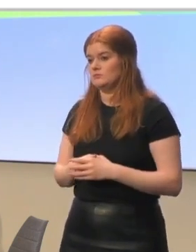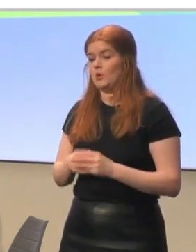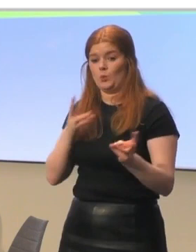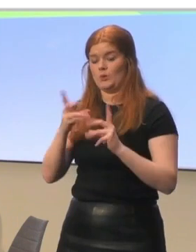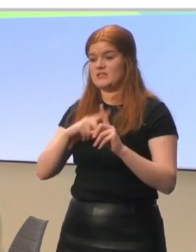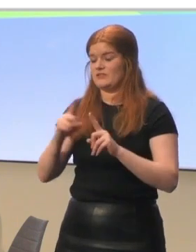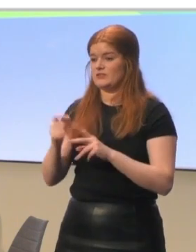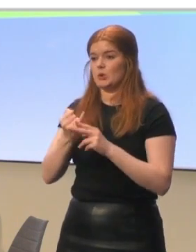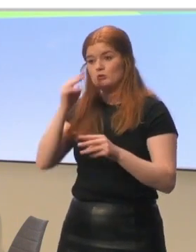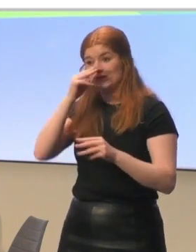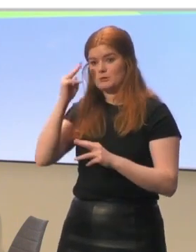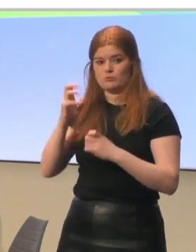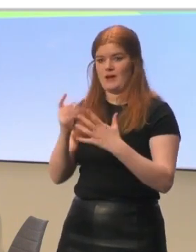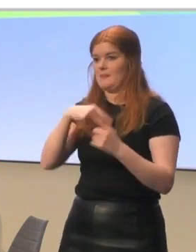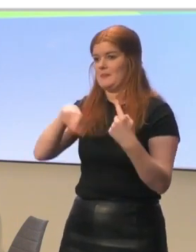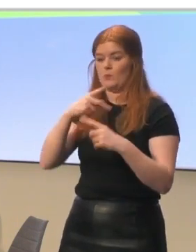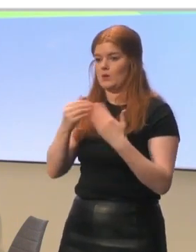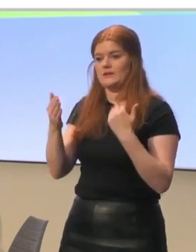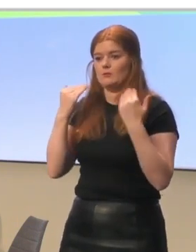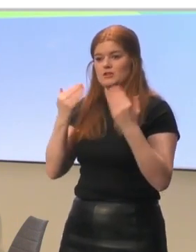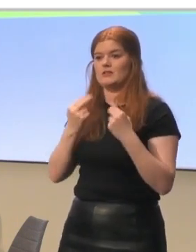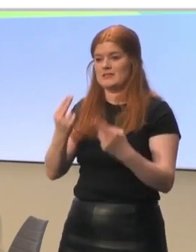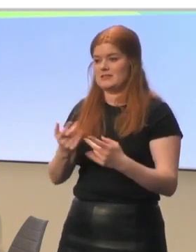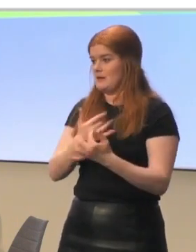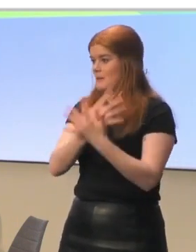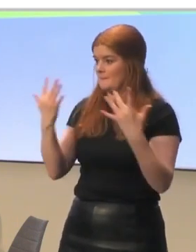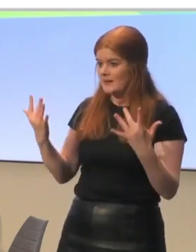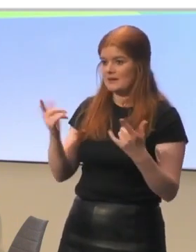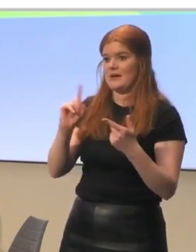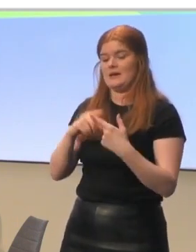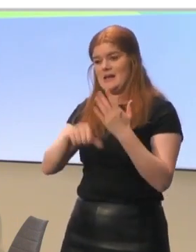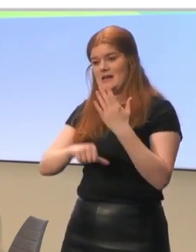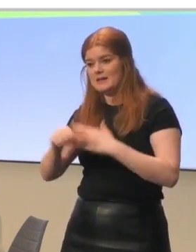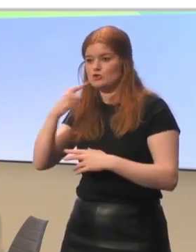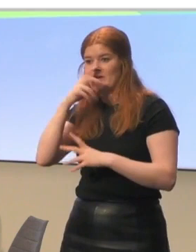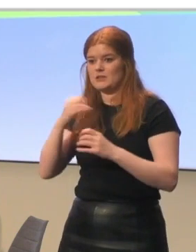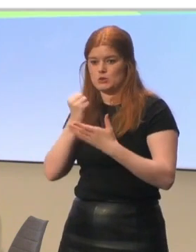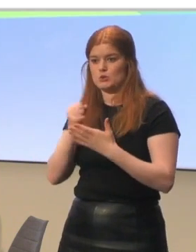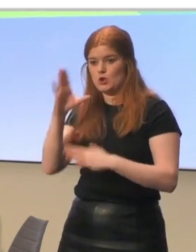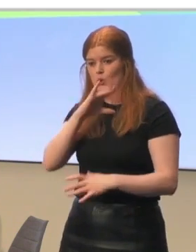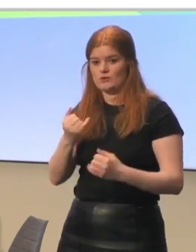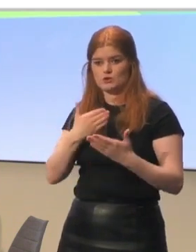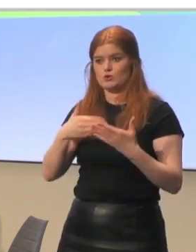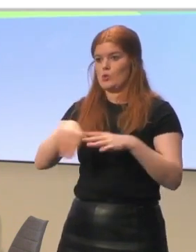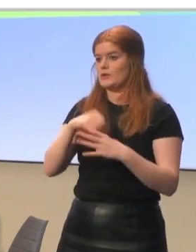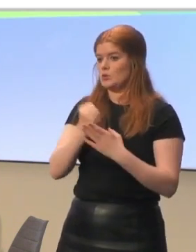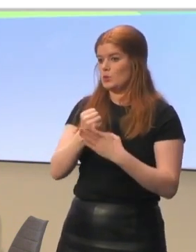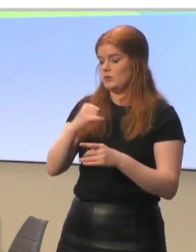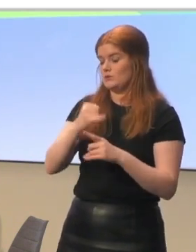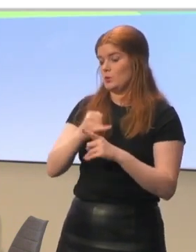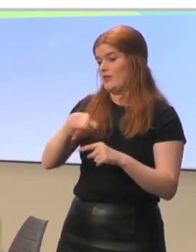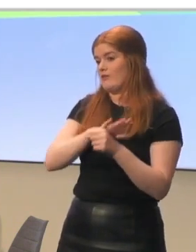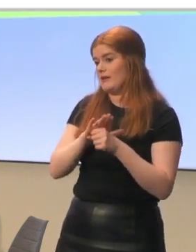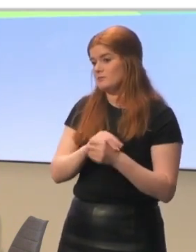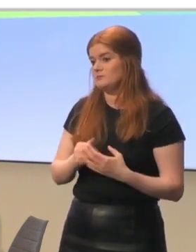school principals by providing them with the information of the number and age of Ukrainian students seeking school places in their area.